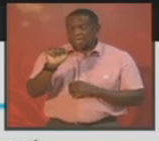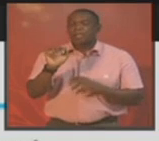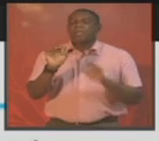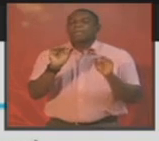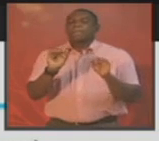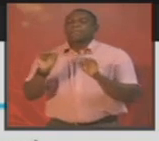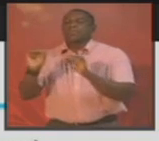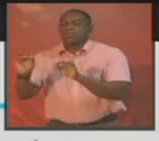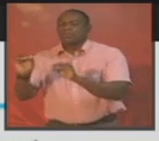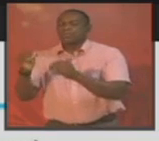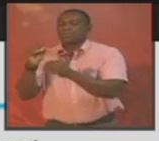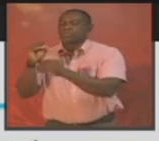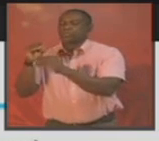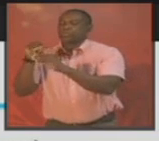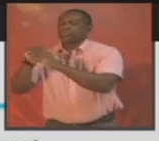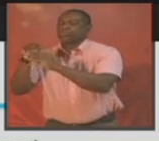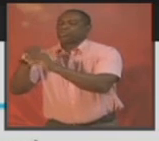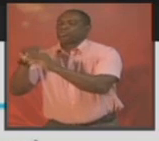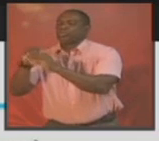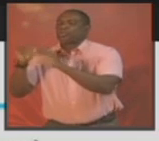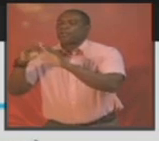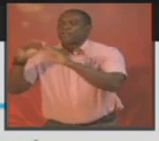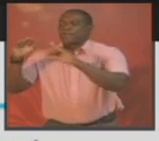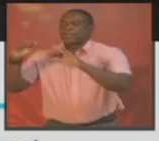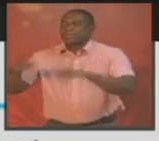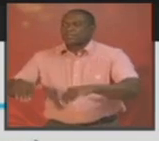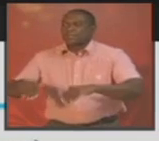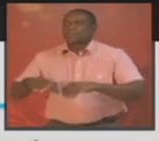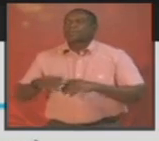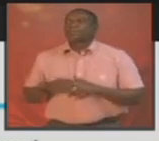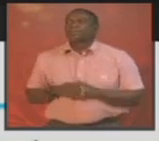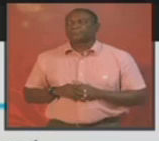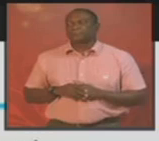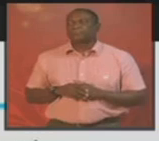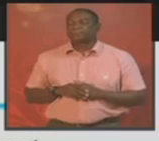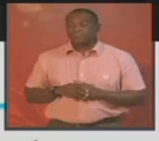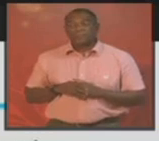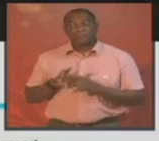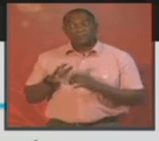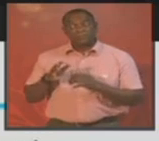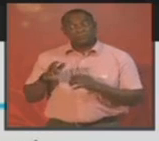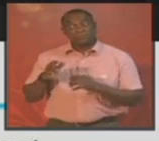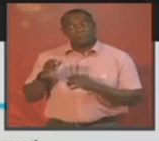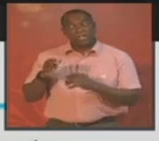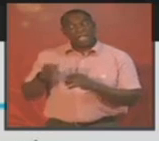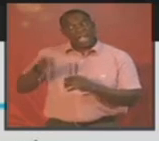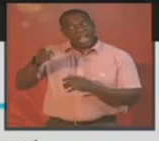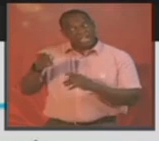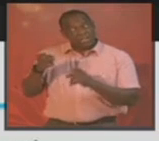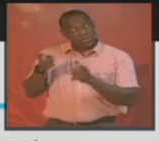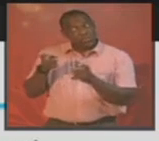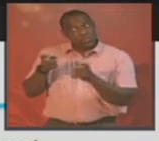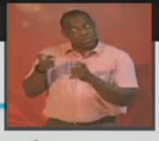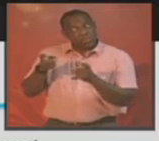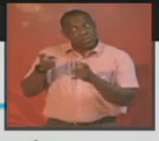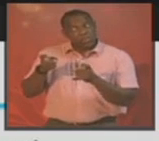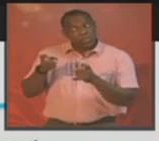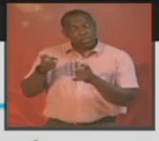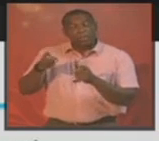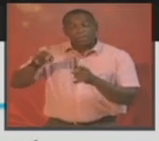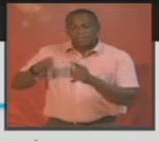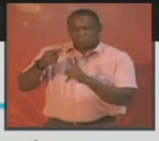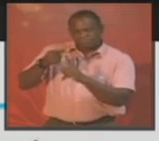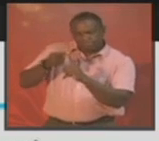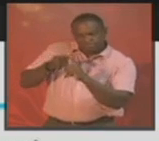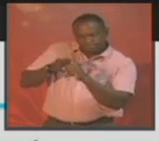controlled, and we would recognize the condition under which these vaccines must be kept, and is kept under those control and monitored on a